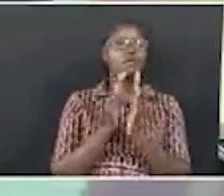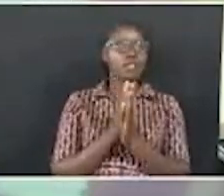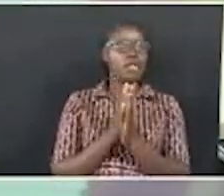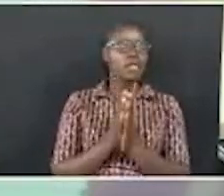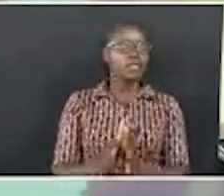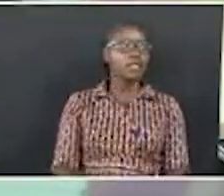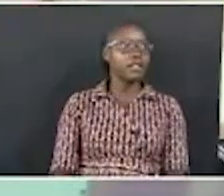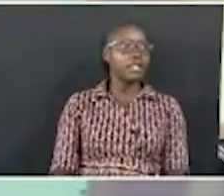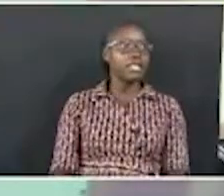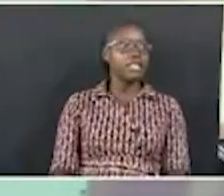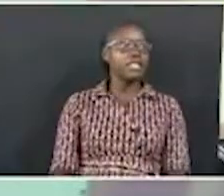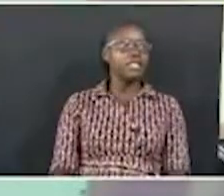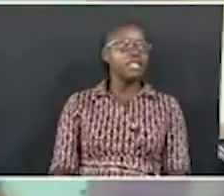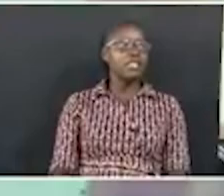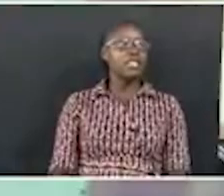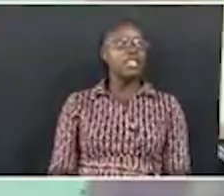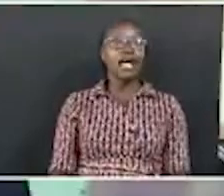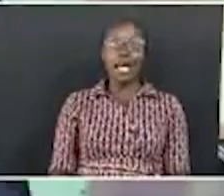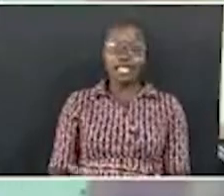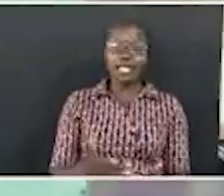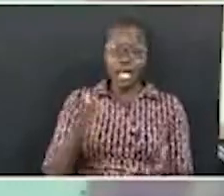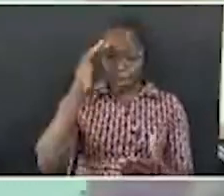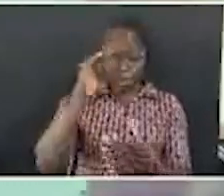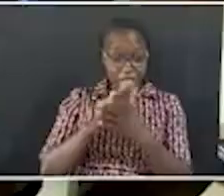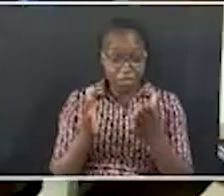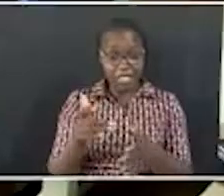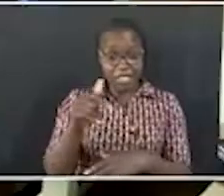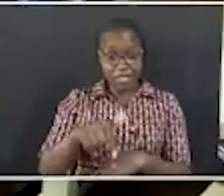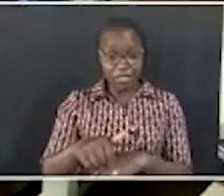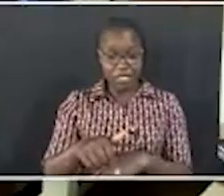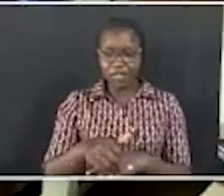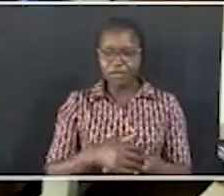by prayer. Are there believers in this house today?